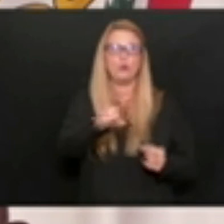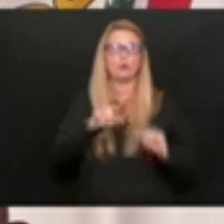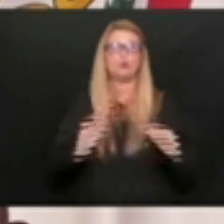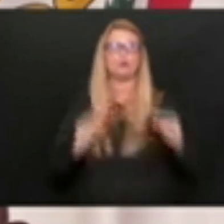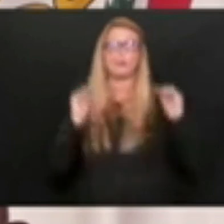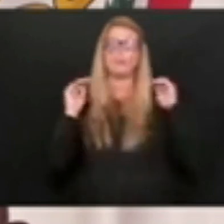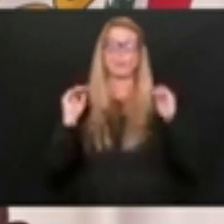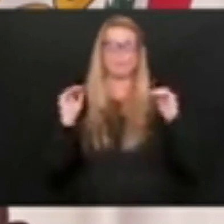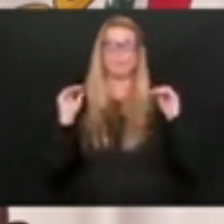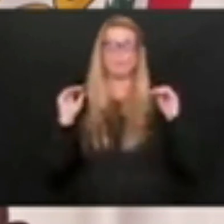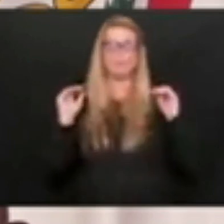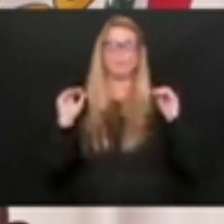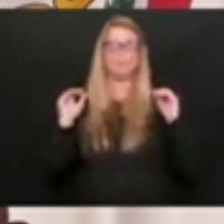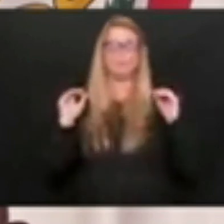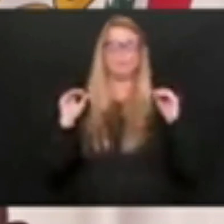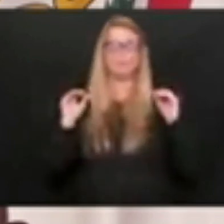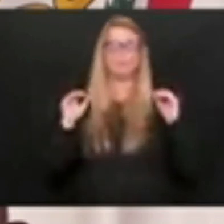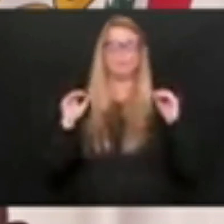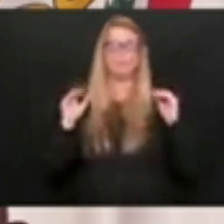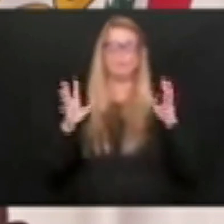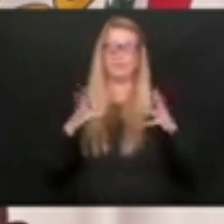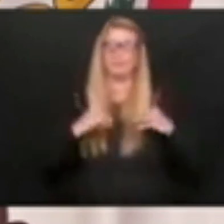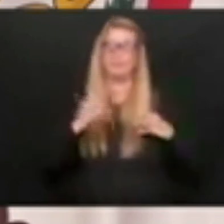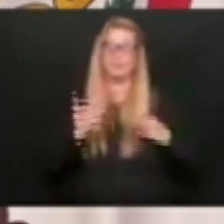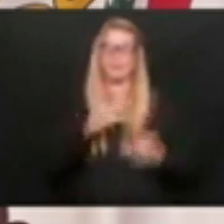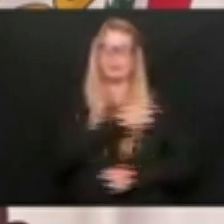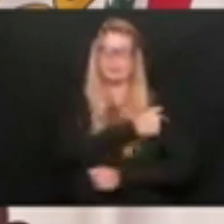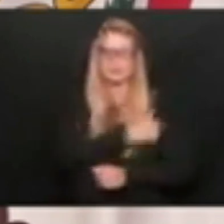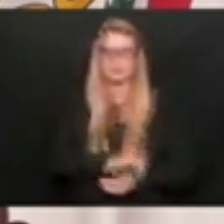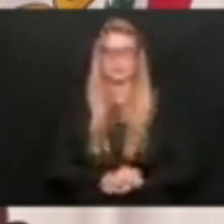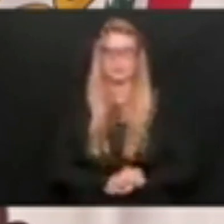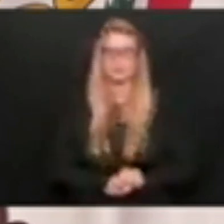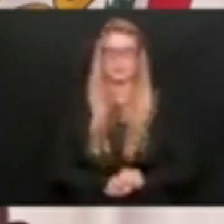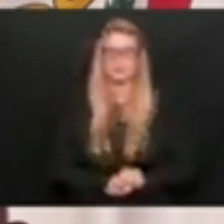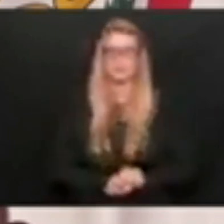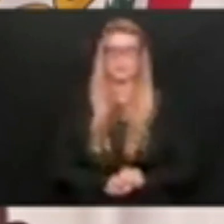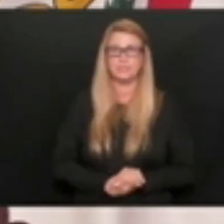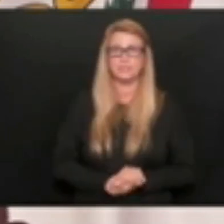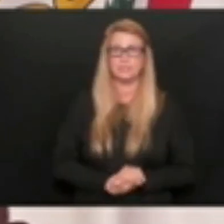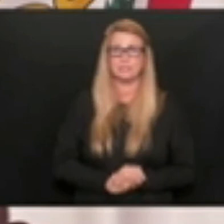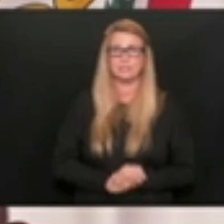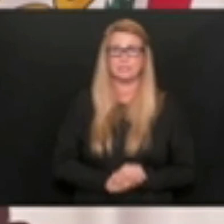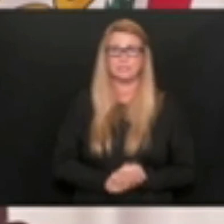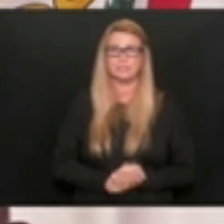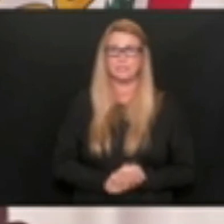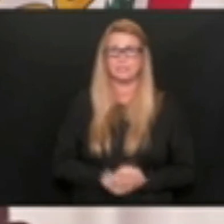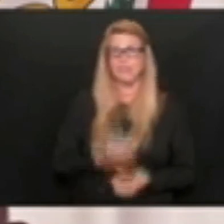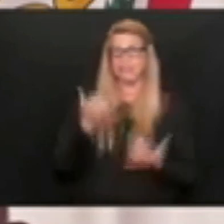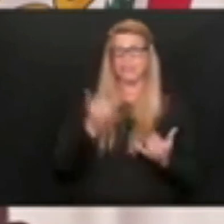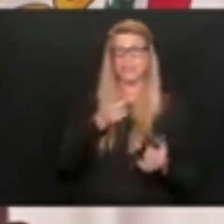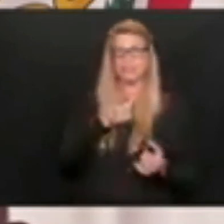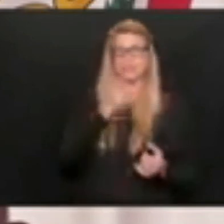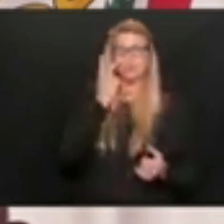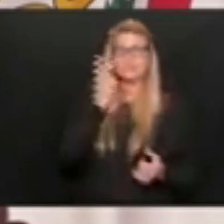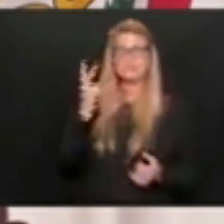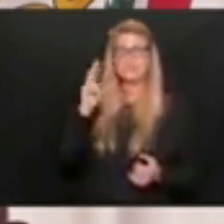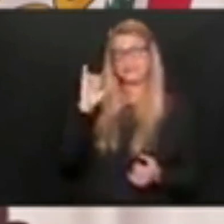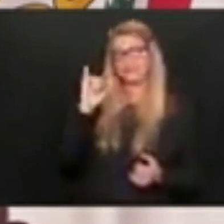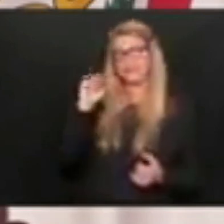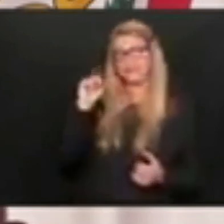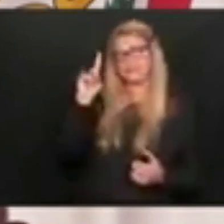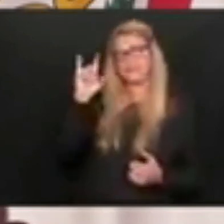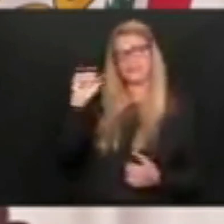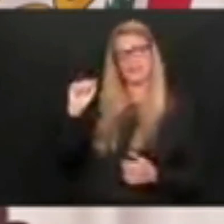And absolutely, I go back and I end with just this. Look at those great people in the country of India. Look into